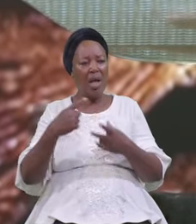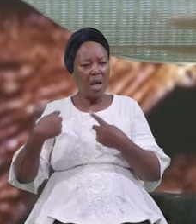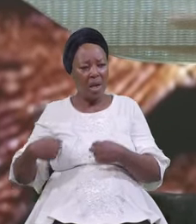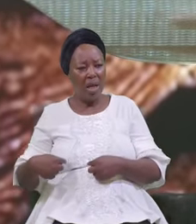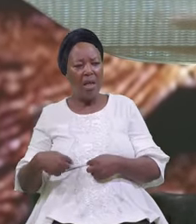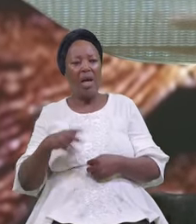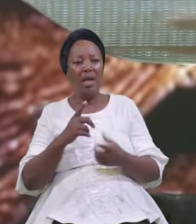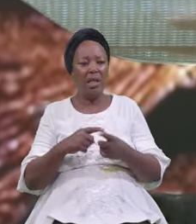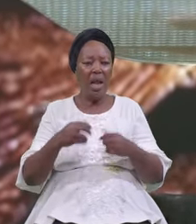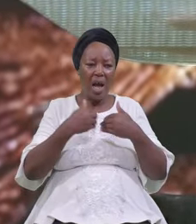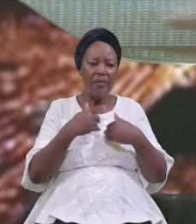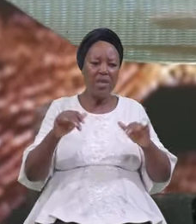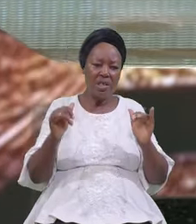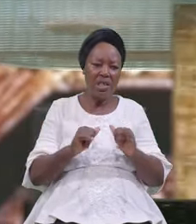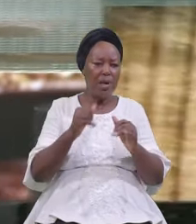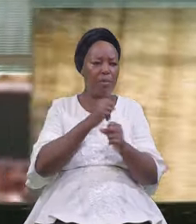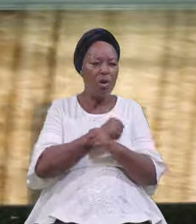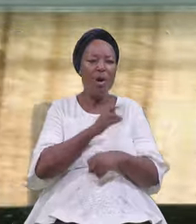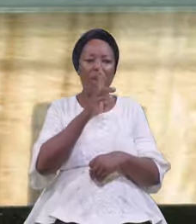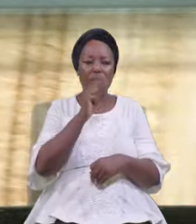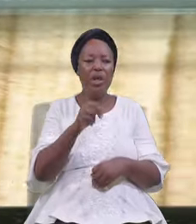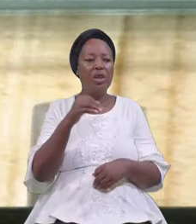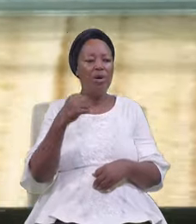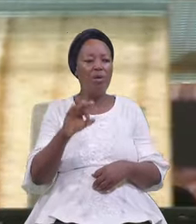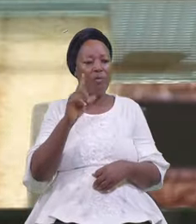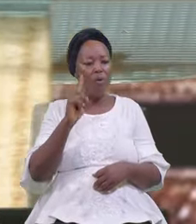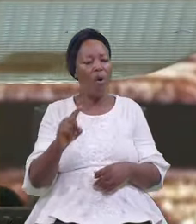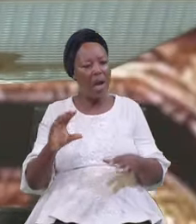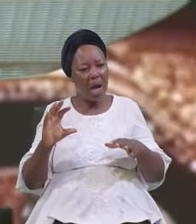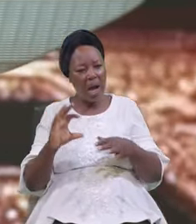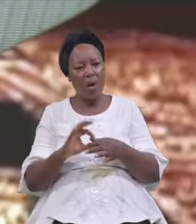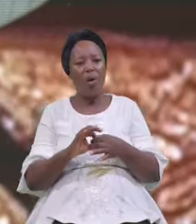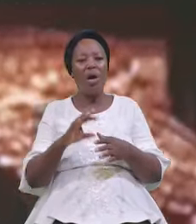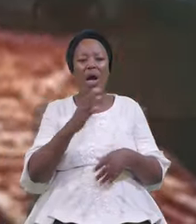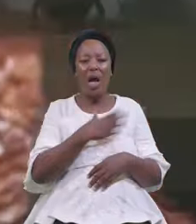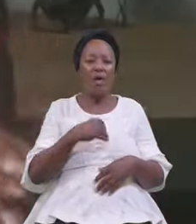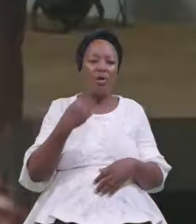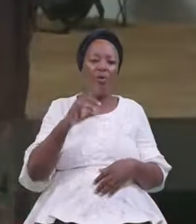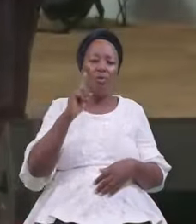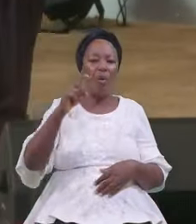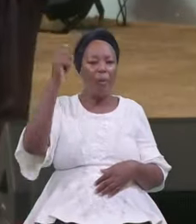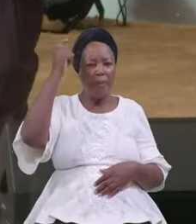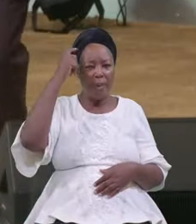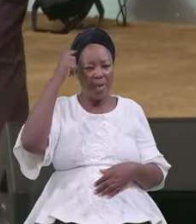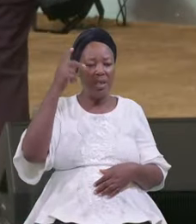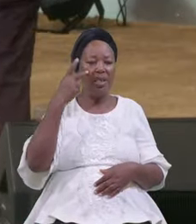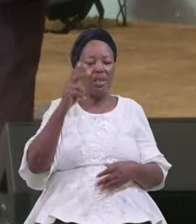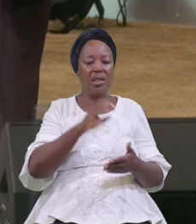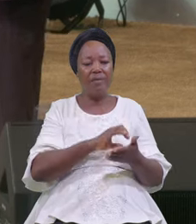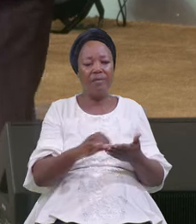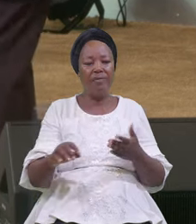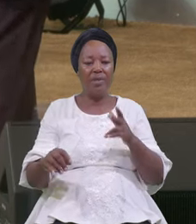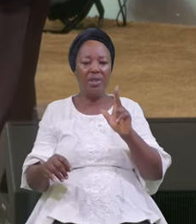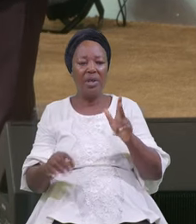same love, being of one accord and of one mind. Look at verse 3.